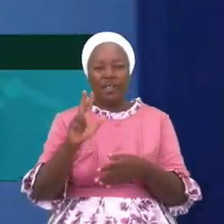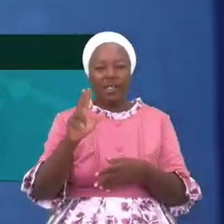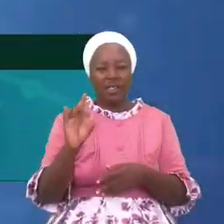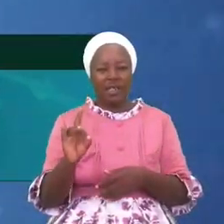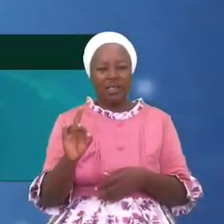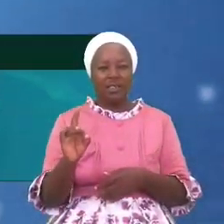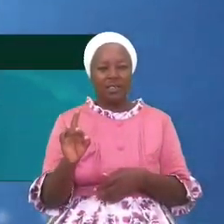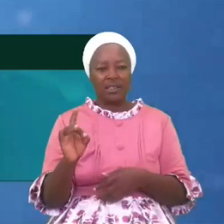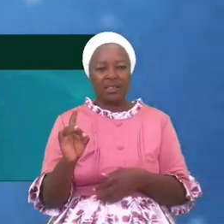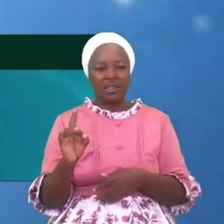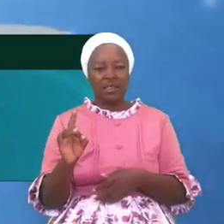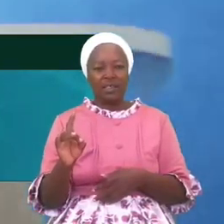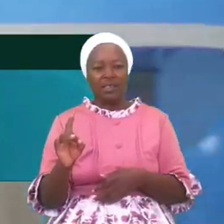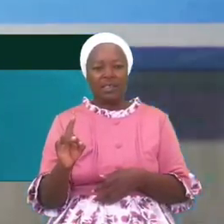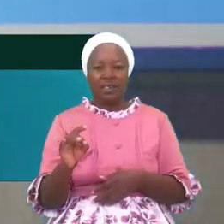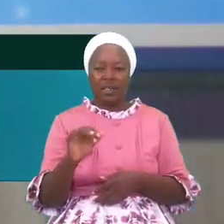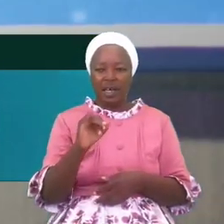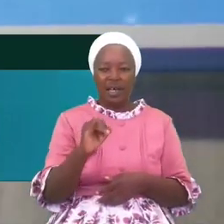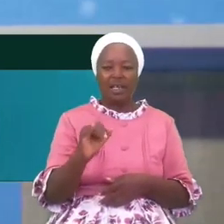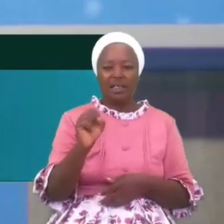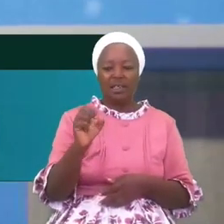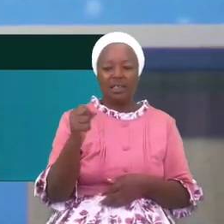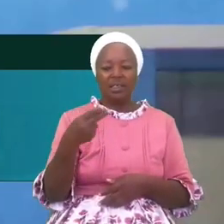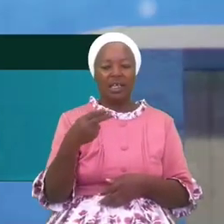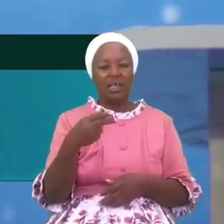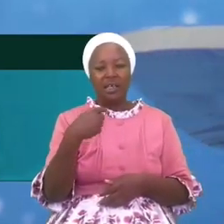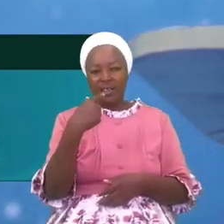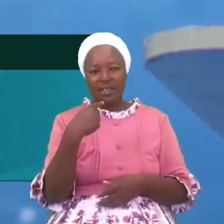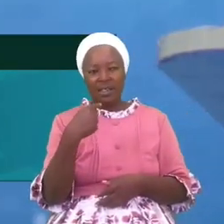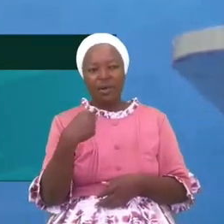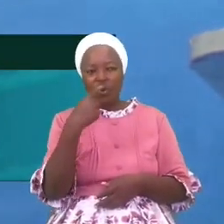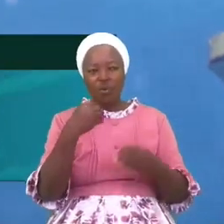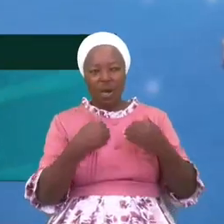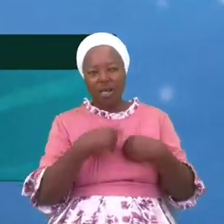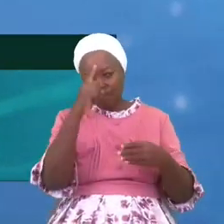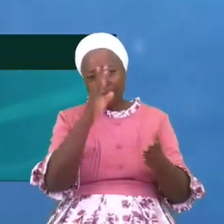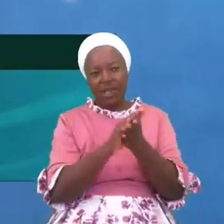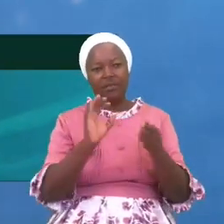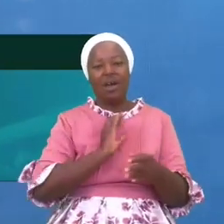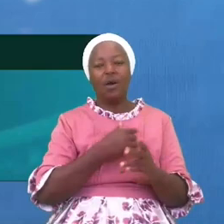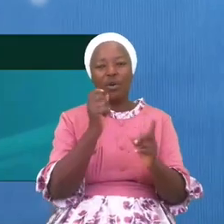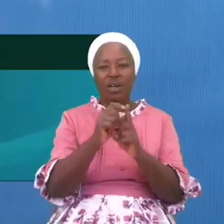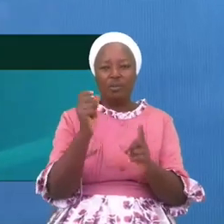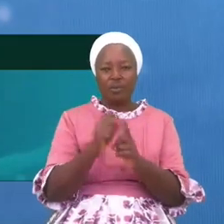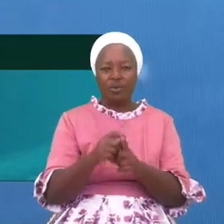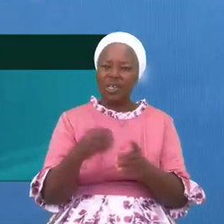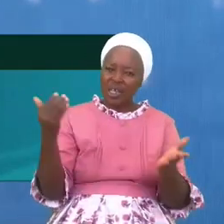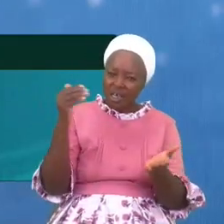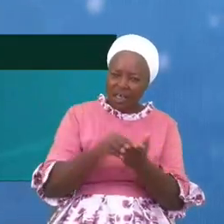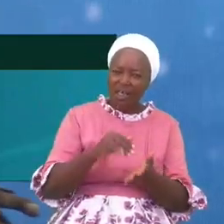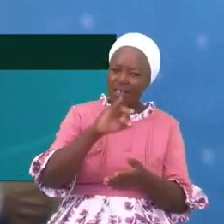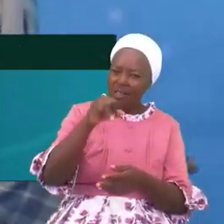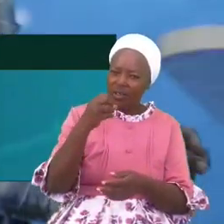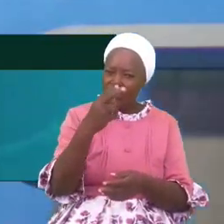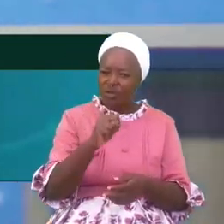Isaiah said, who has believed our report? Again, John, what are you talking about? Who has believed